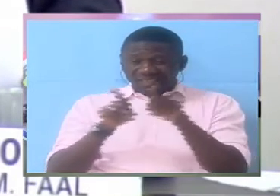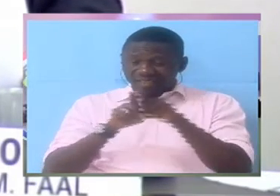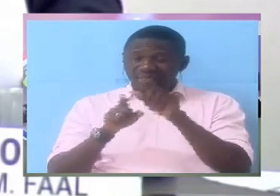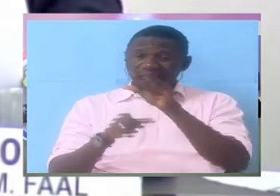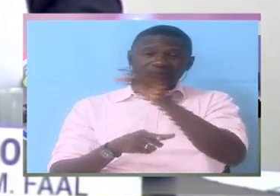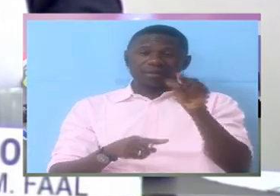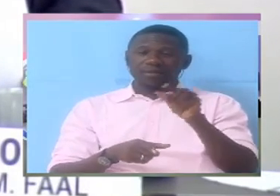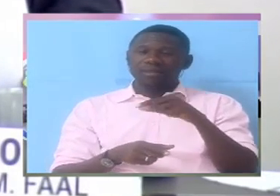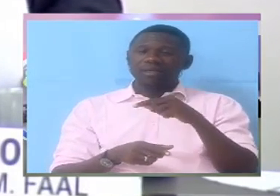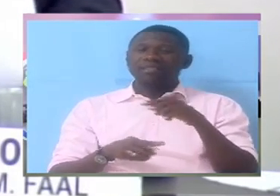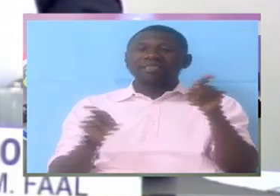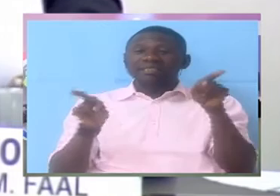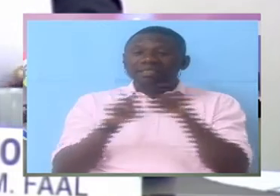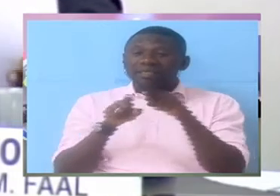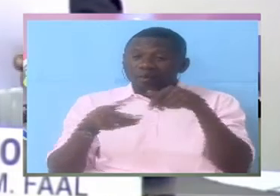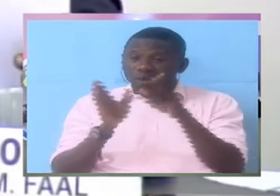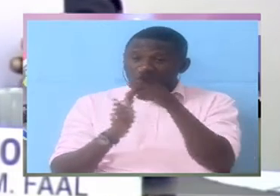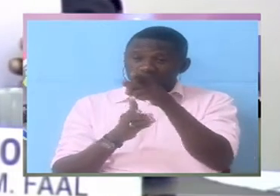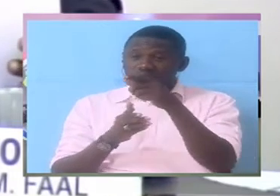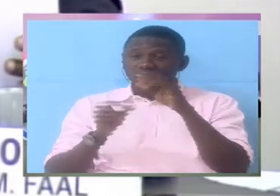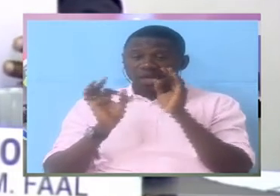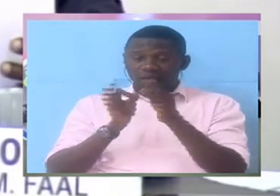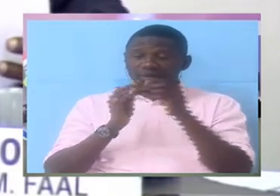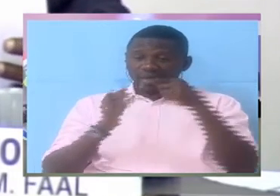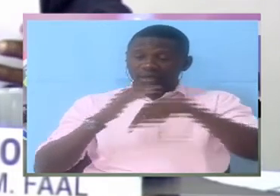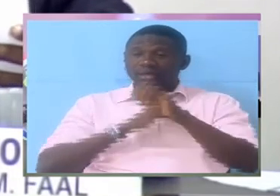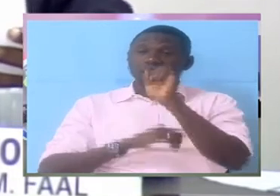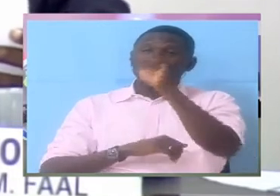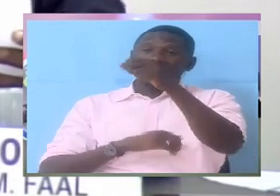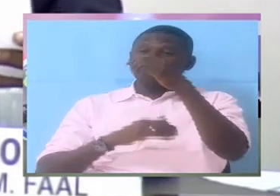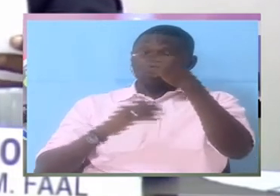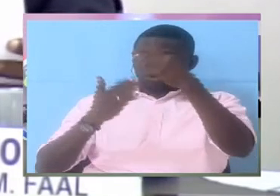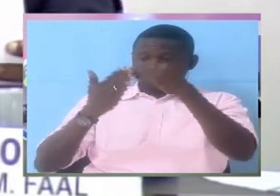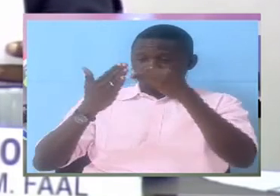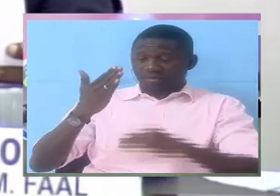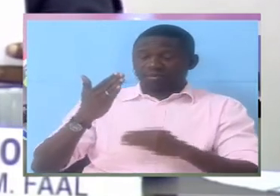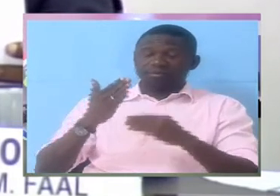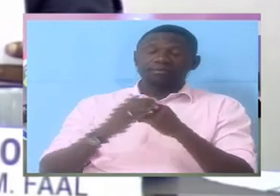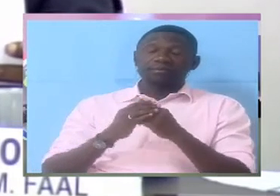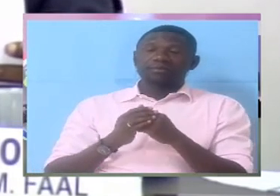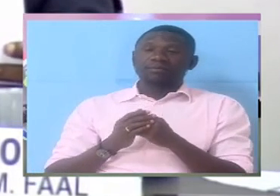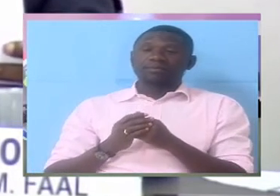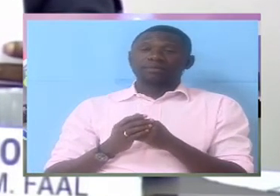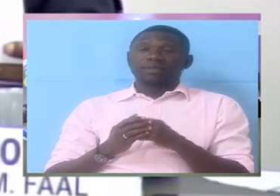mentioned in your statement. He says it was